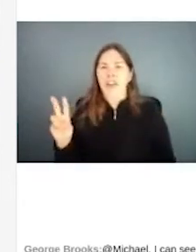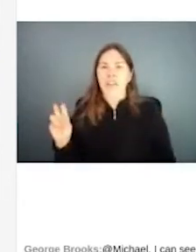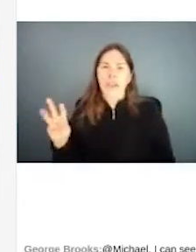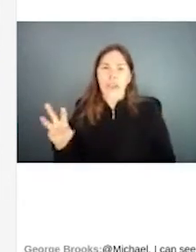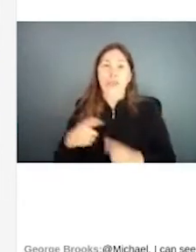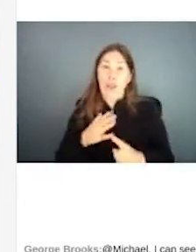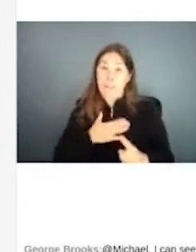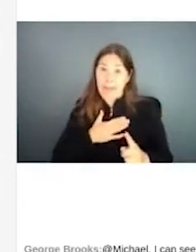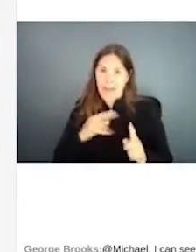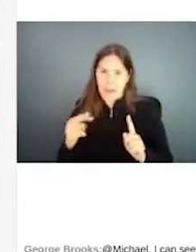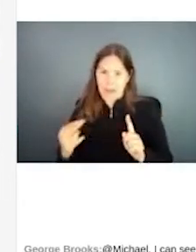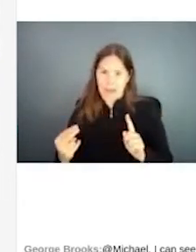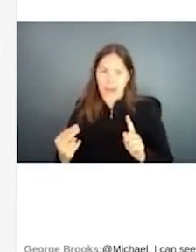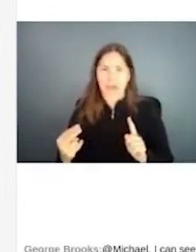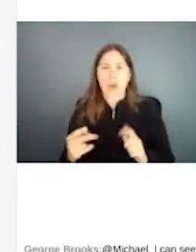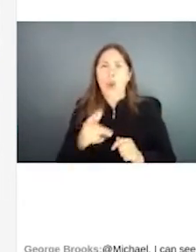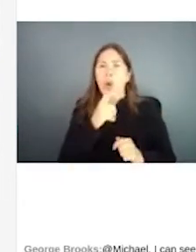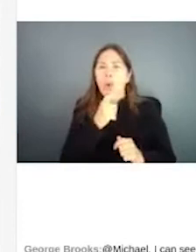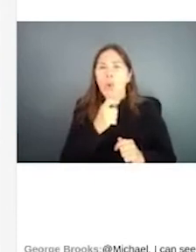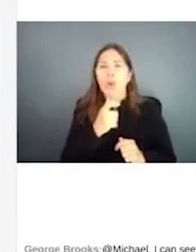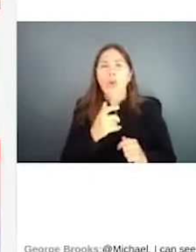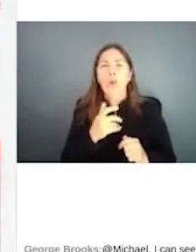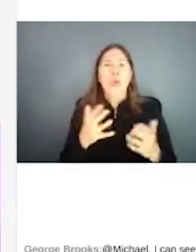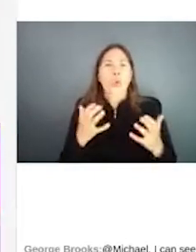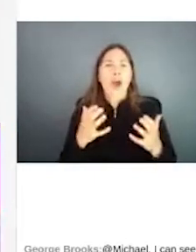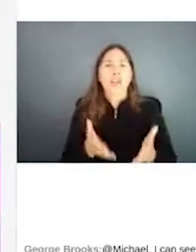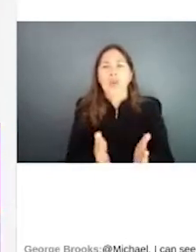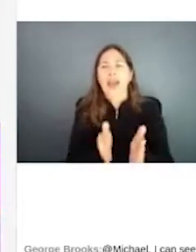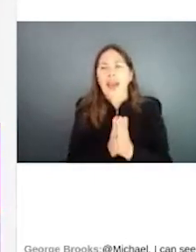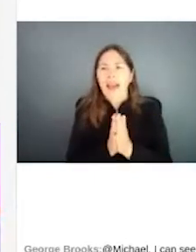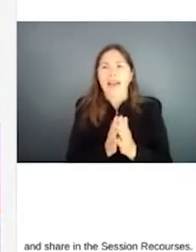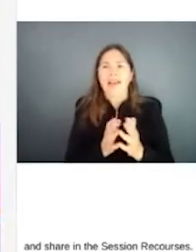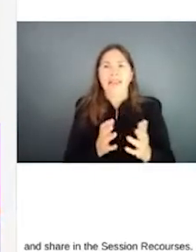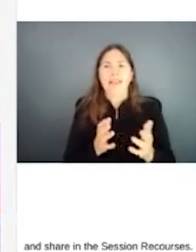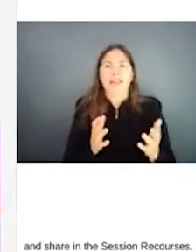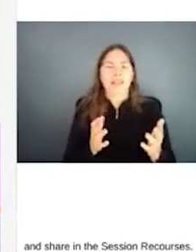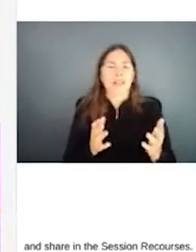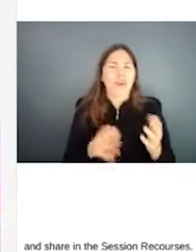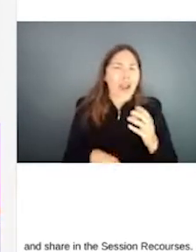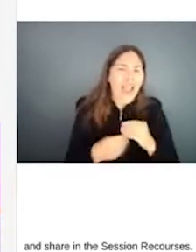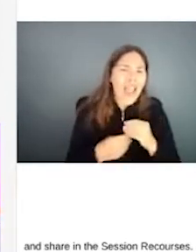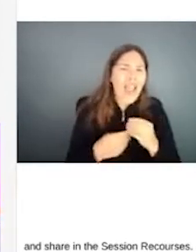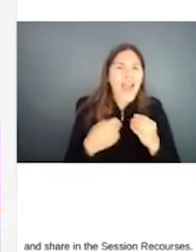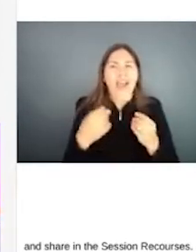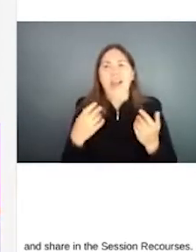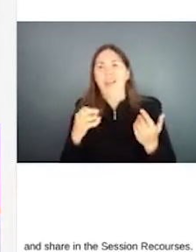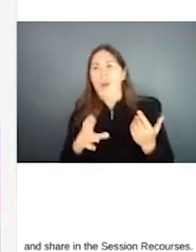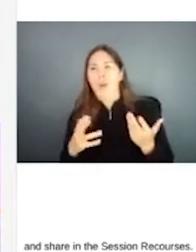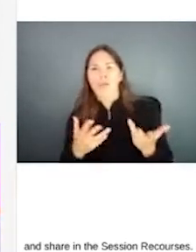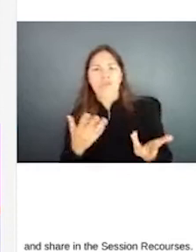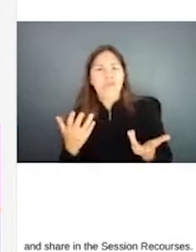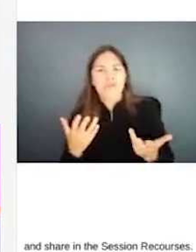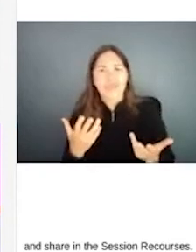view. Who would like to ask, add to, or anything else?